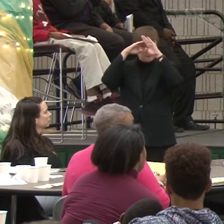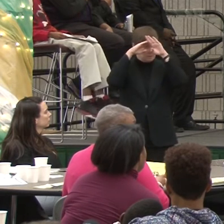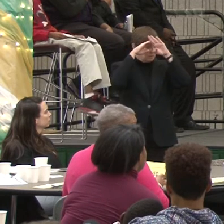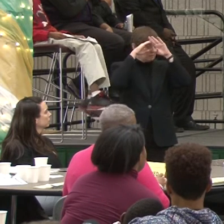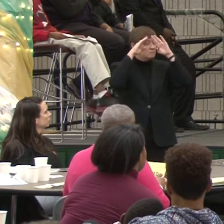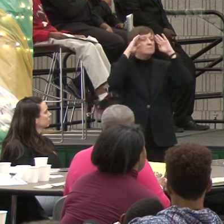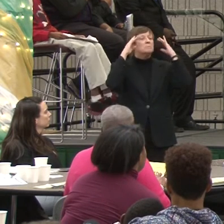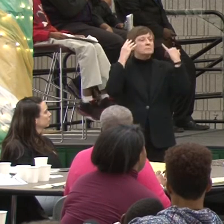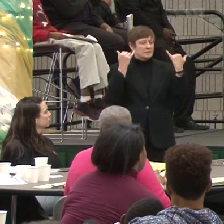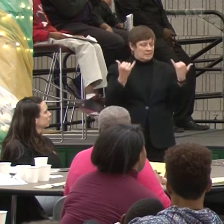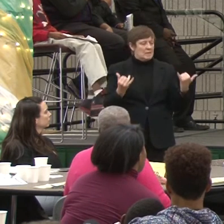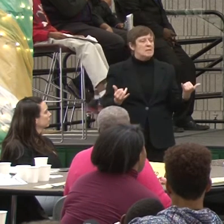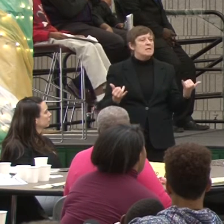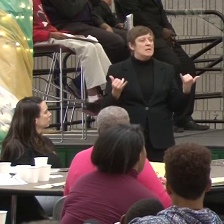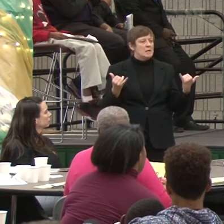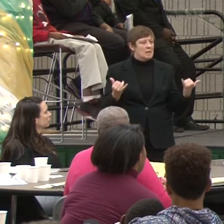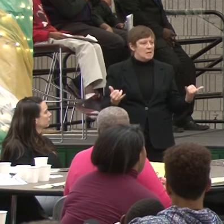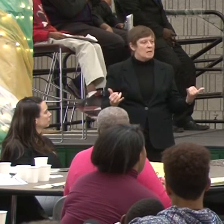blind, but